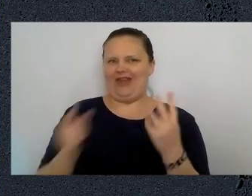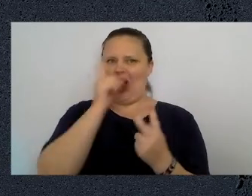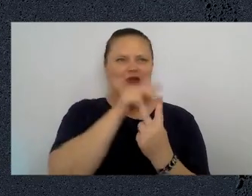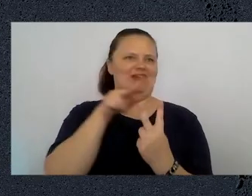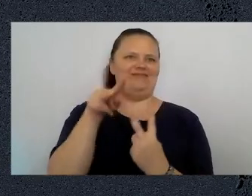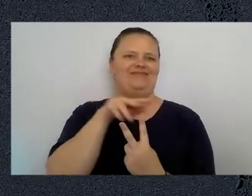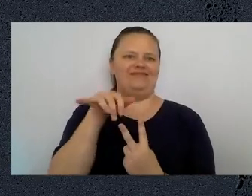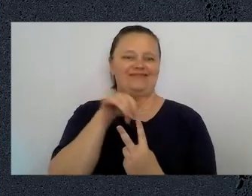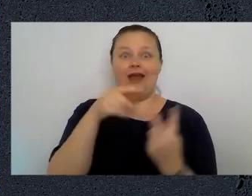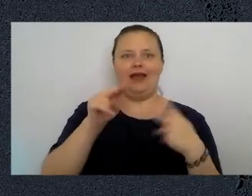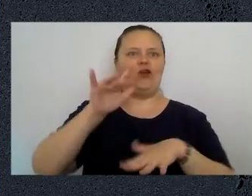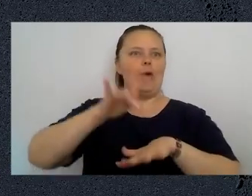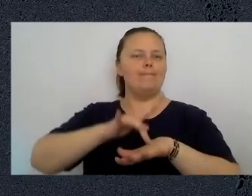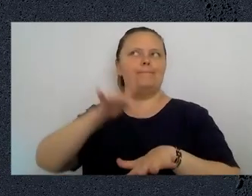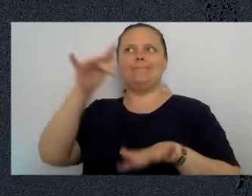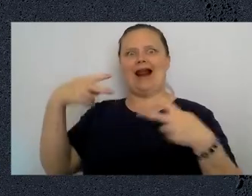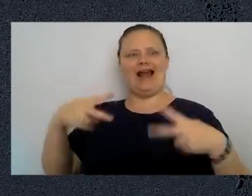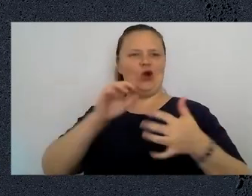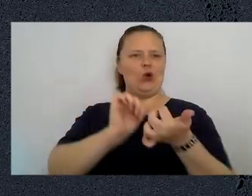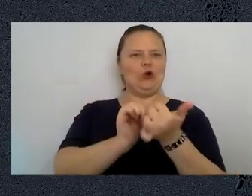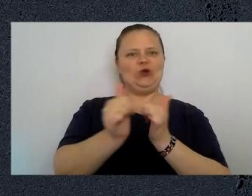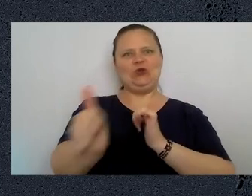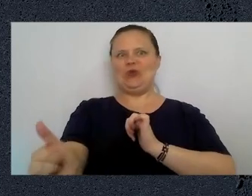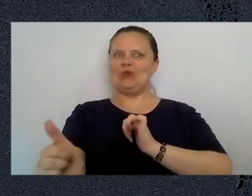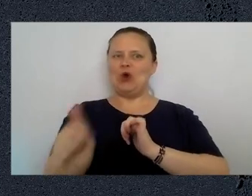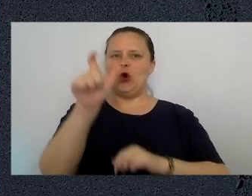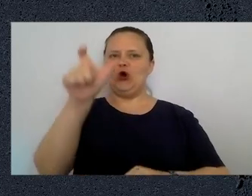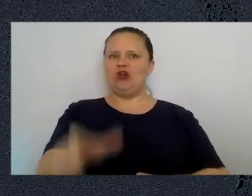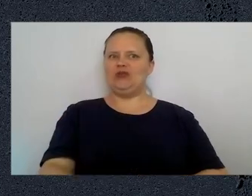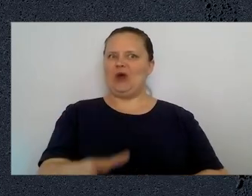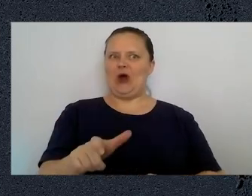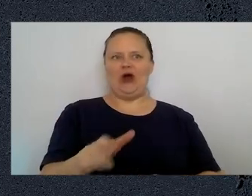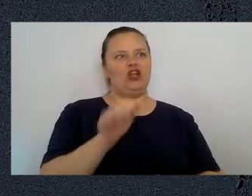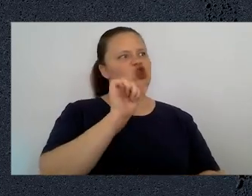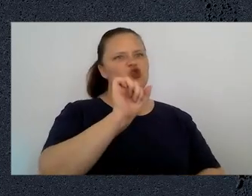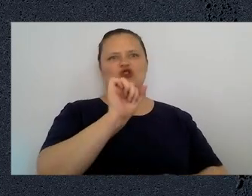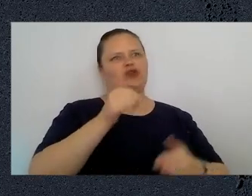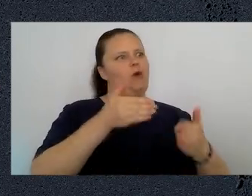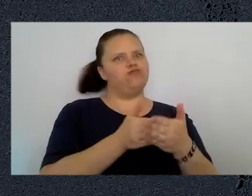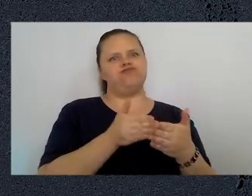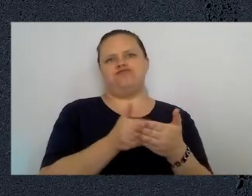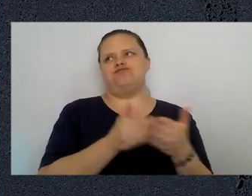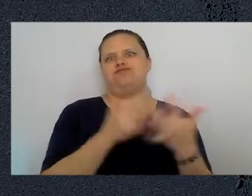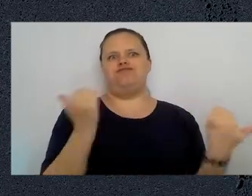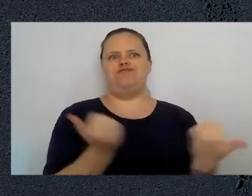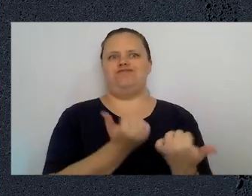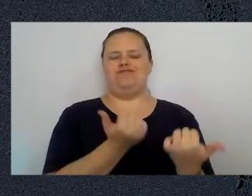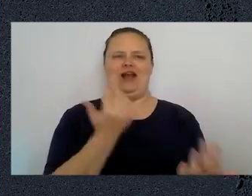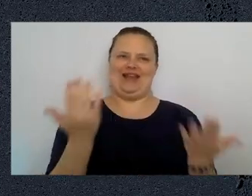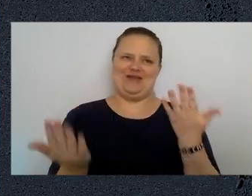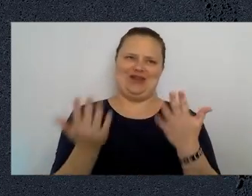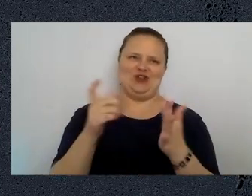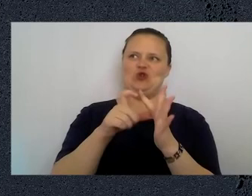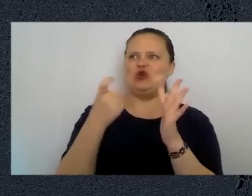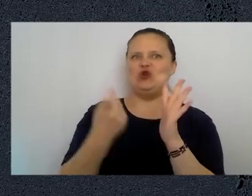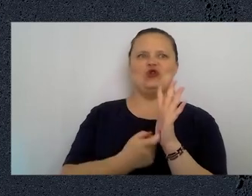a ballet dancer or a sports person, I really feel for you because your barriers are so much more than probably the barriers thrown in the middle of a STEM person over